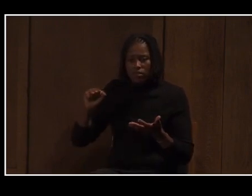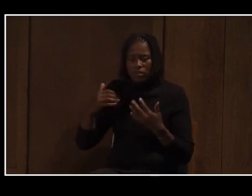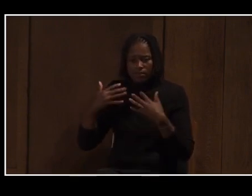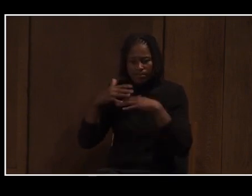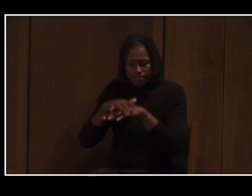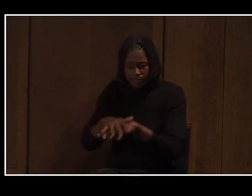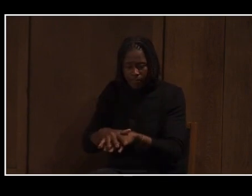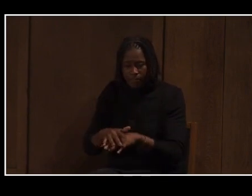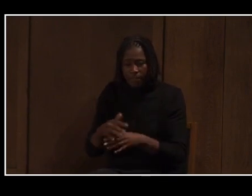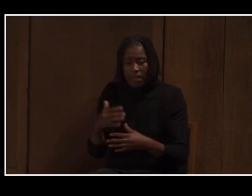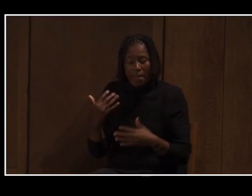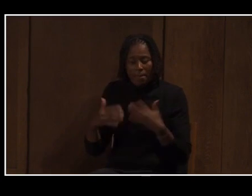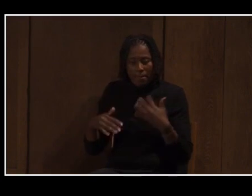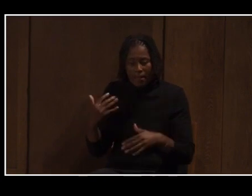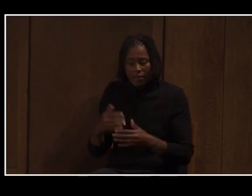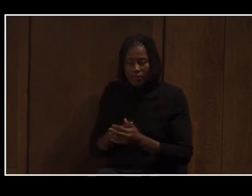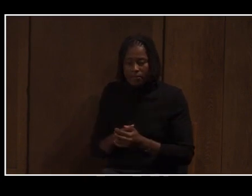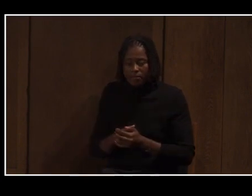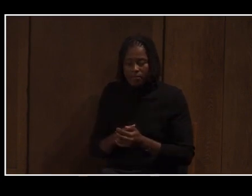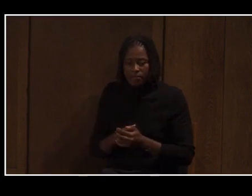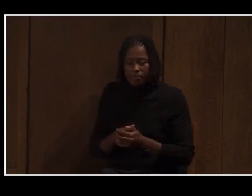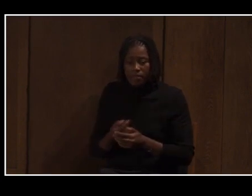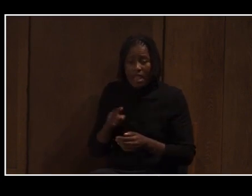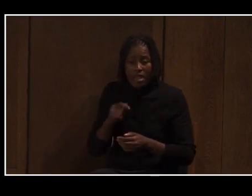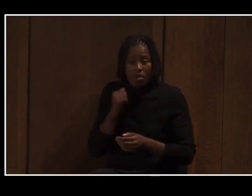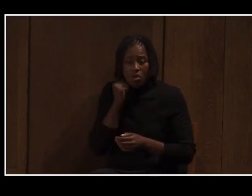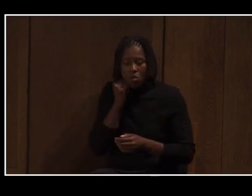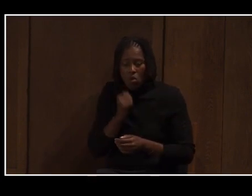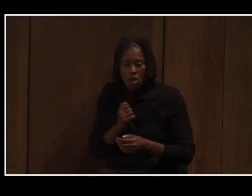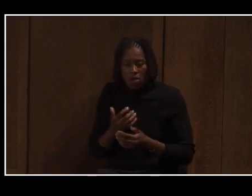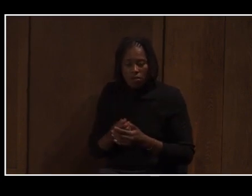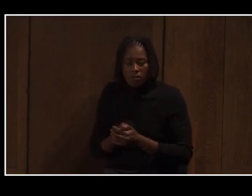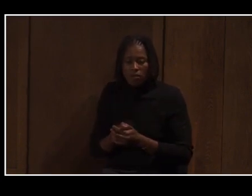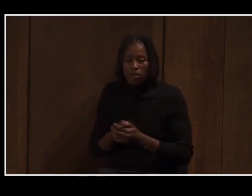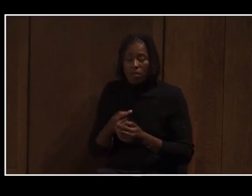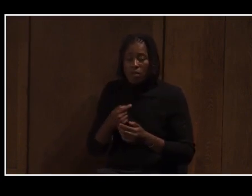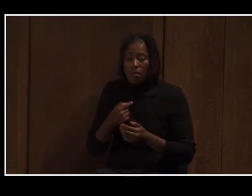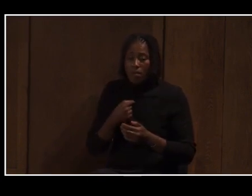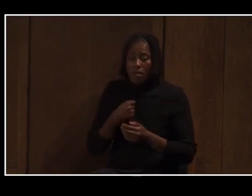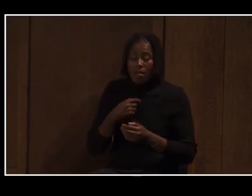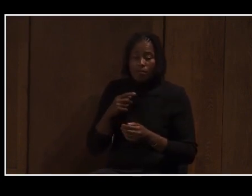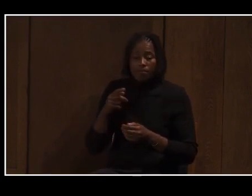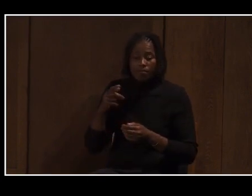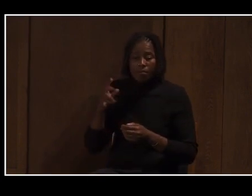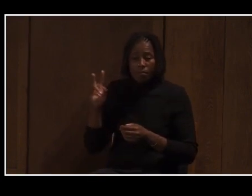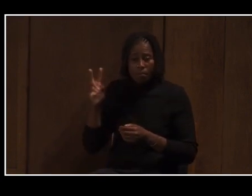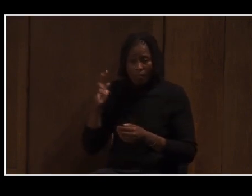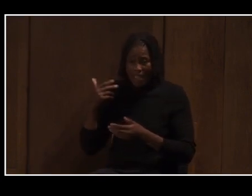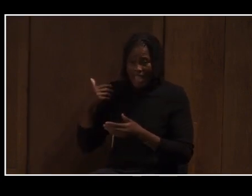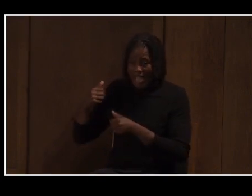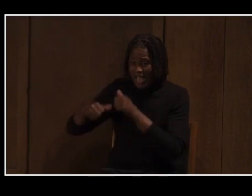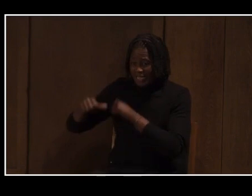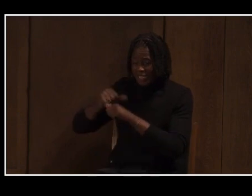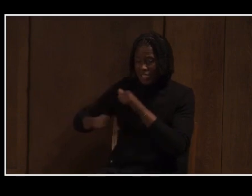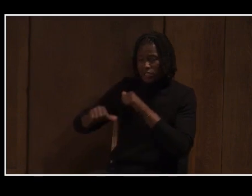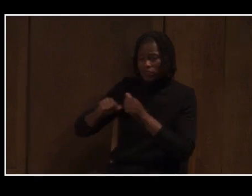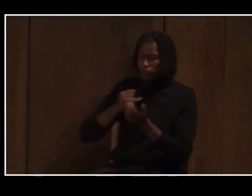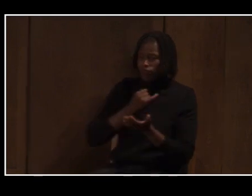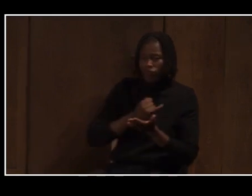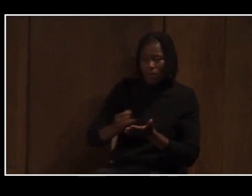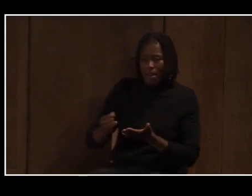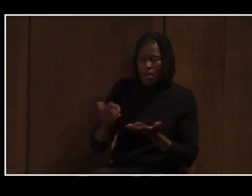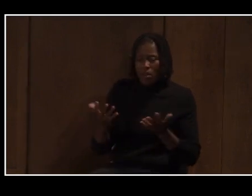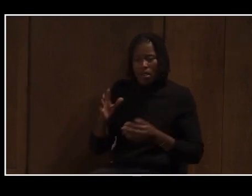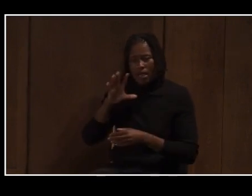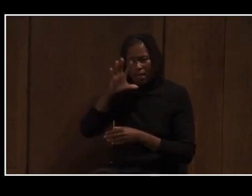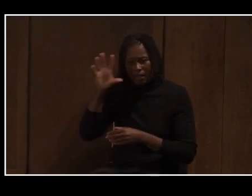and more. My ancestors are those who were torn from the belly of Africa, forced through a gate or a door of no return into the